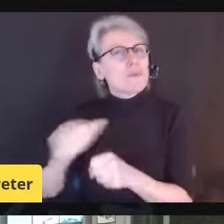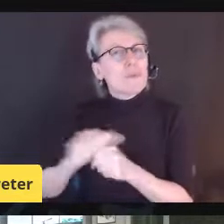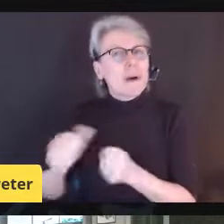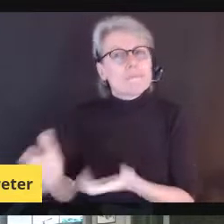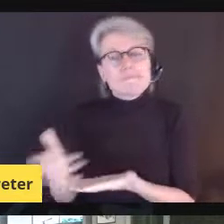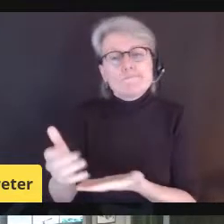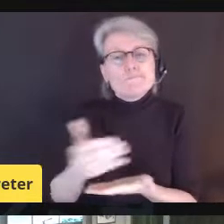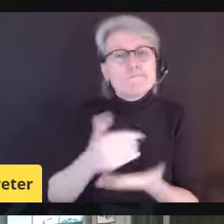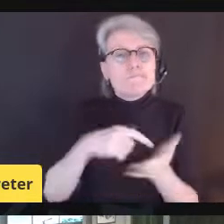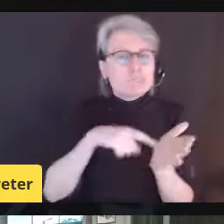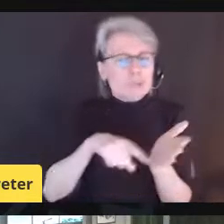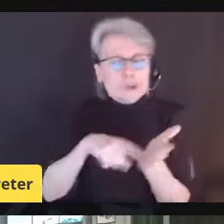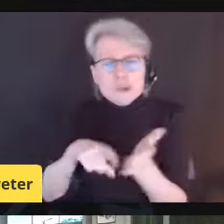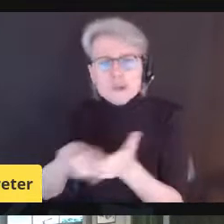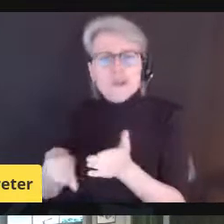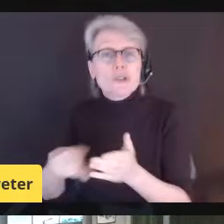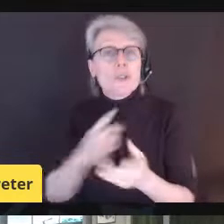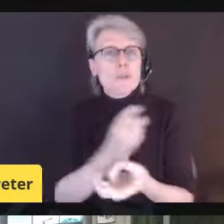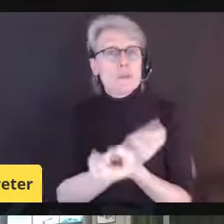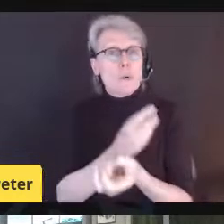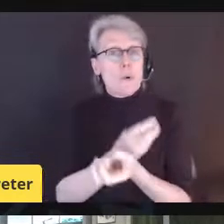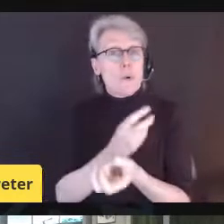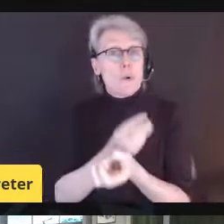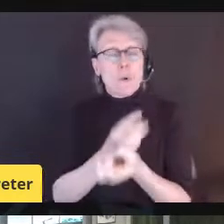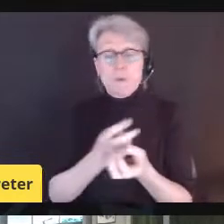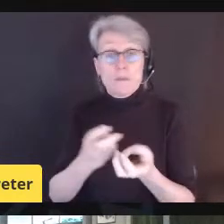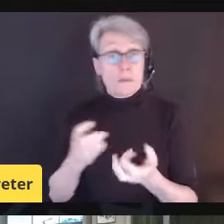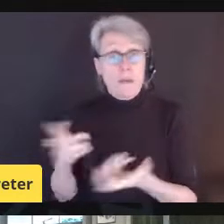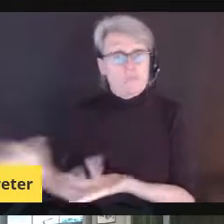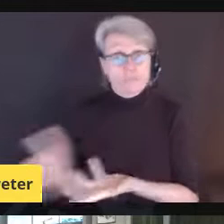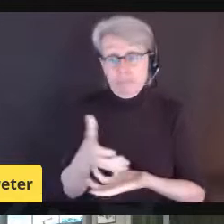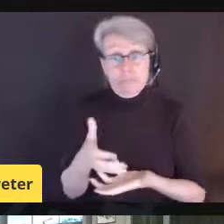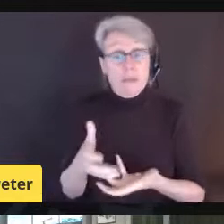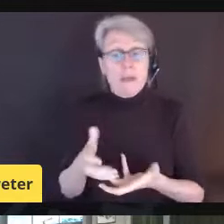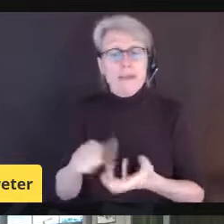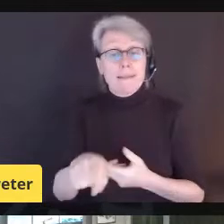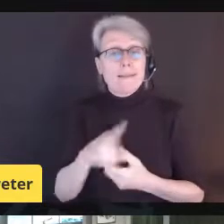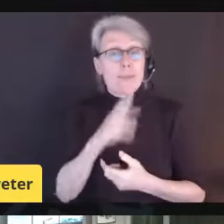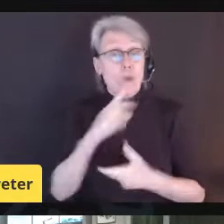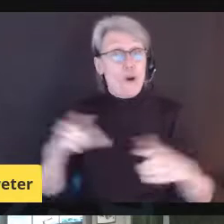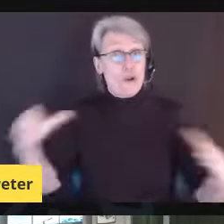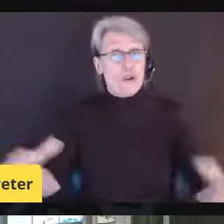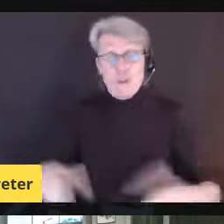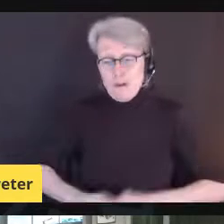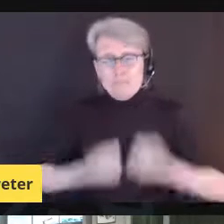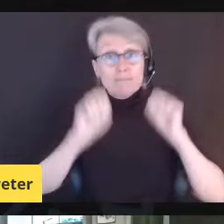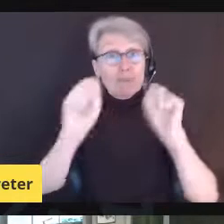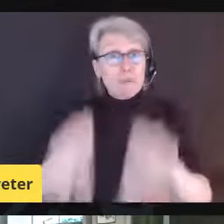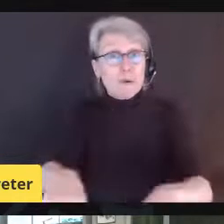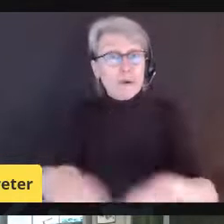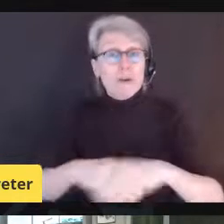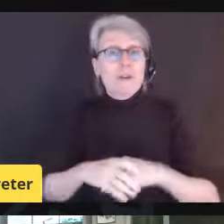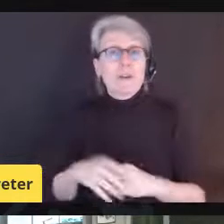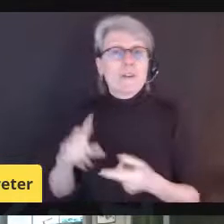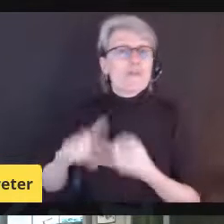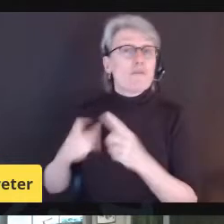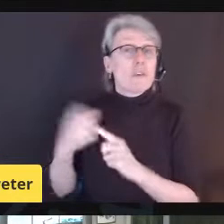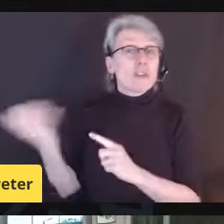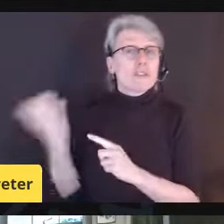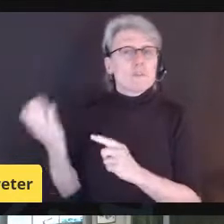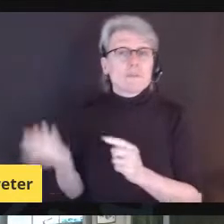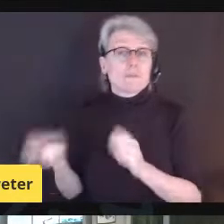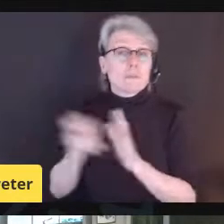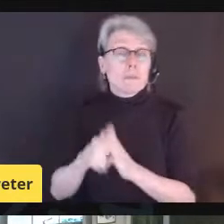had put a lot of bones into a lake in the middle of nowhere. And I would round up some friends, we'd get on to a boat and